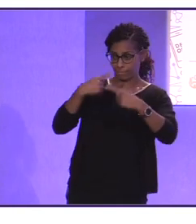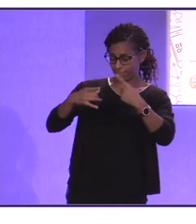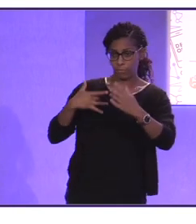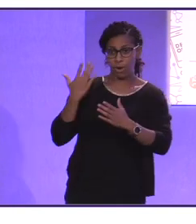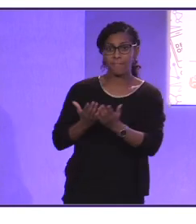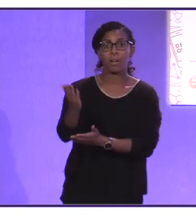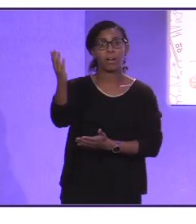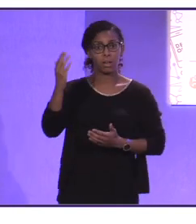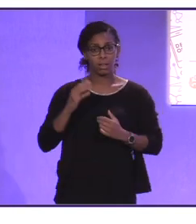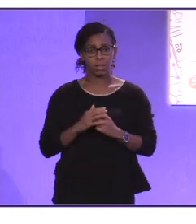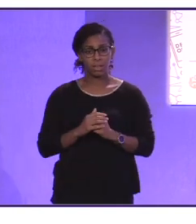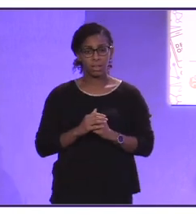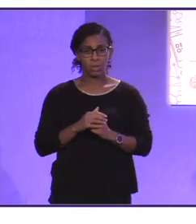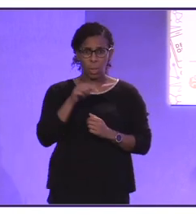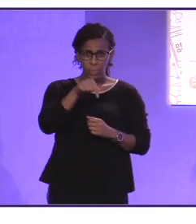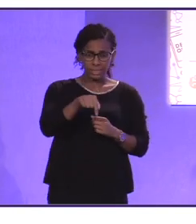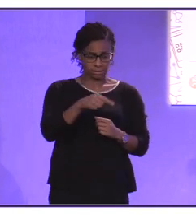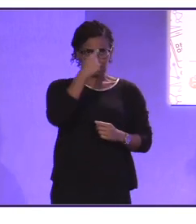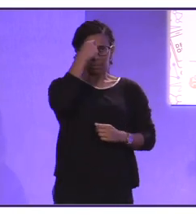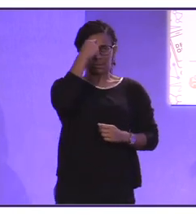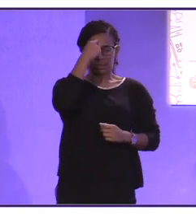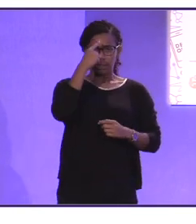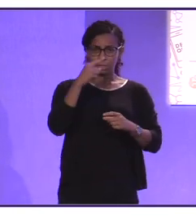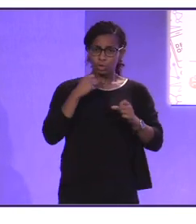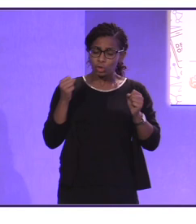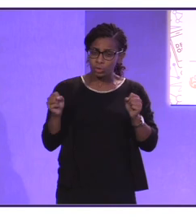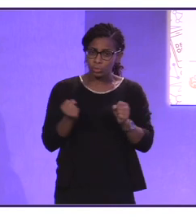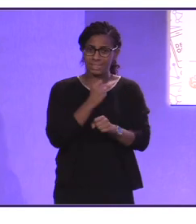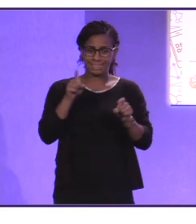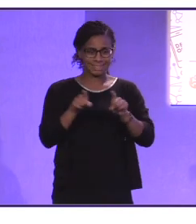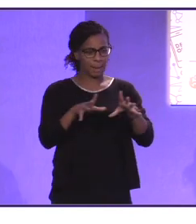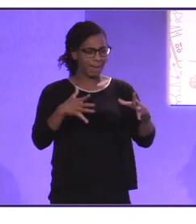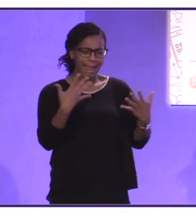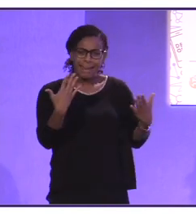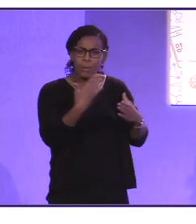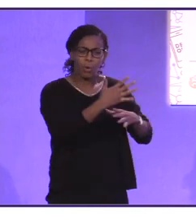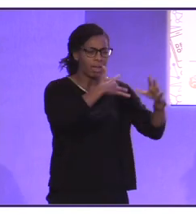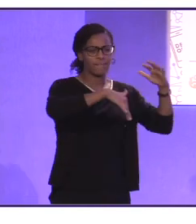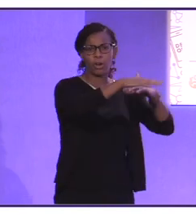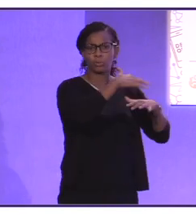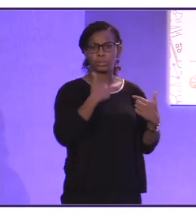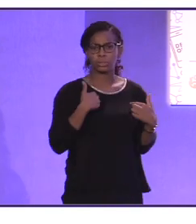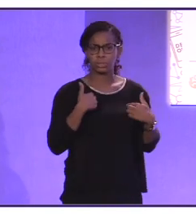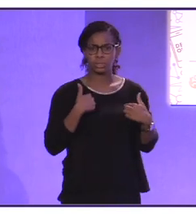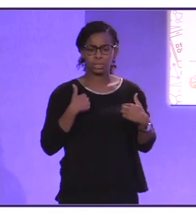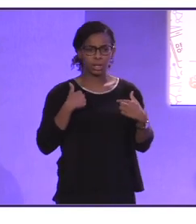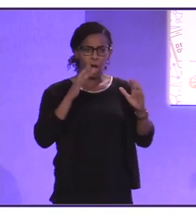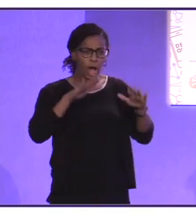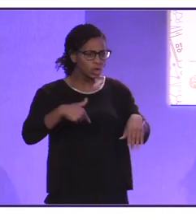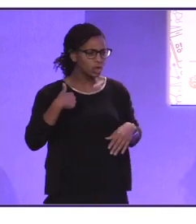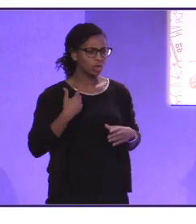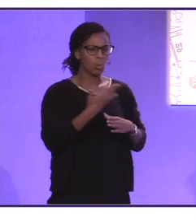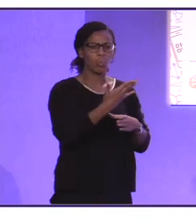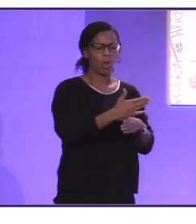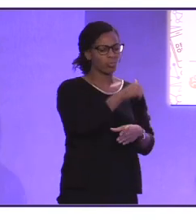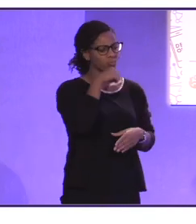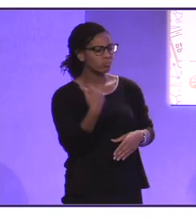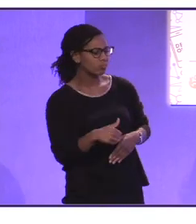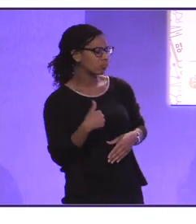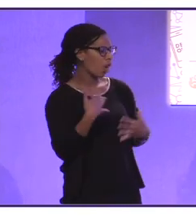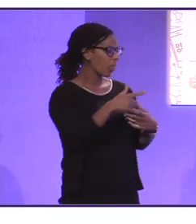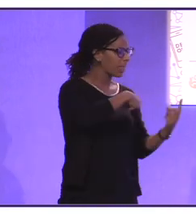to pretty much every environment I work in, because I don't want to leave behind a trail of people who I've offended or